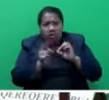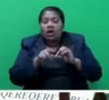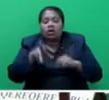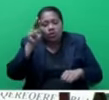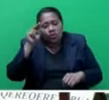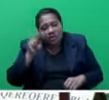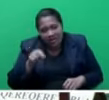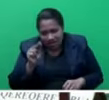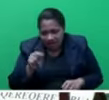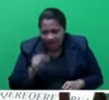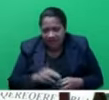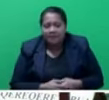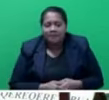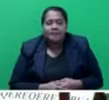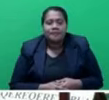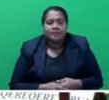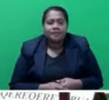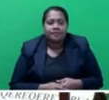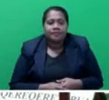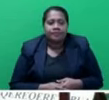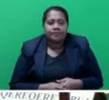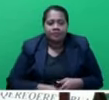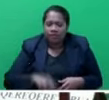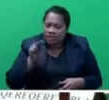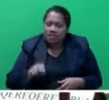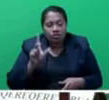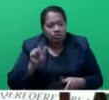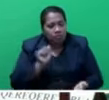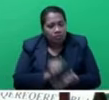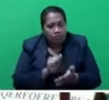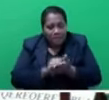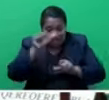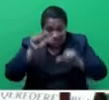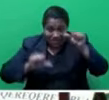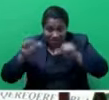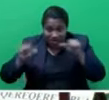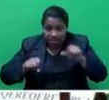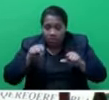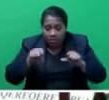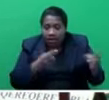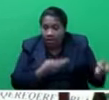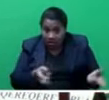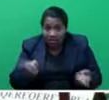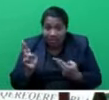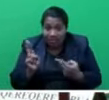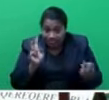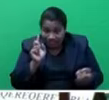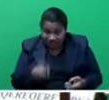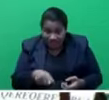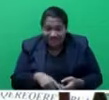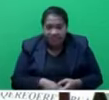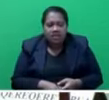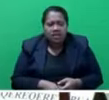need to do a proper assessment. So that recommendation, where it